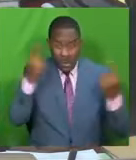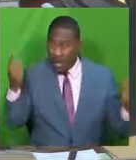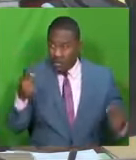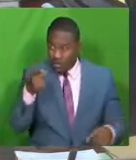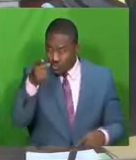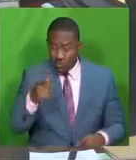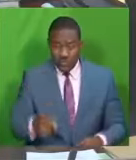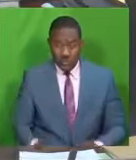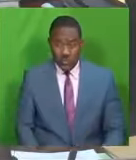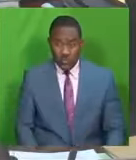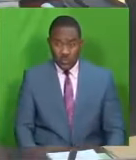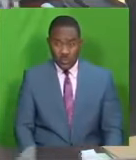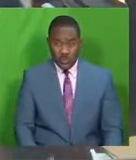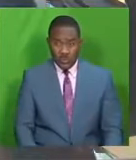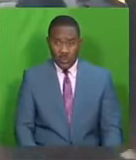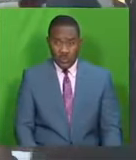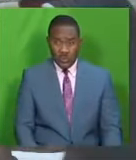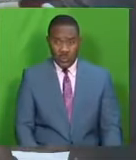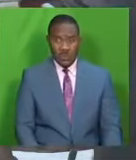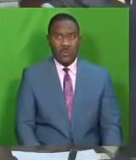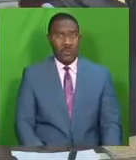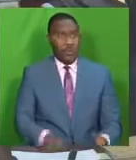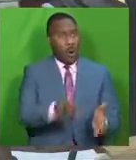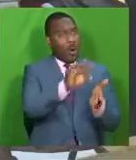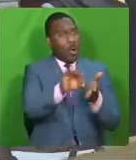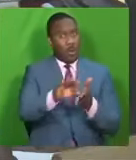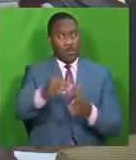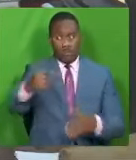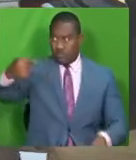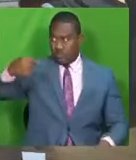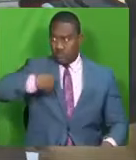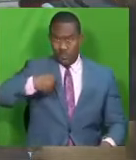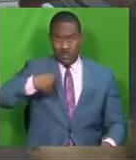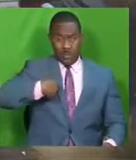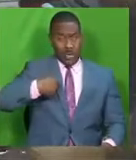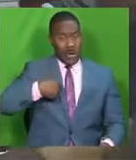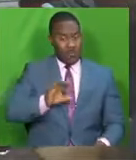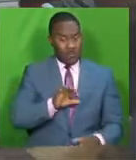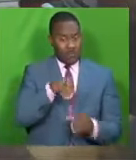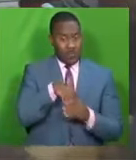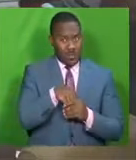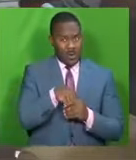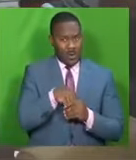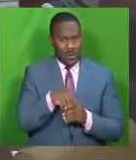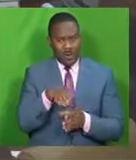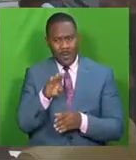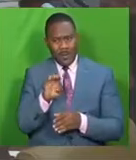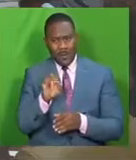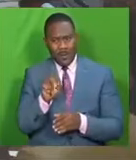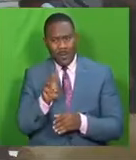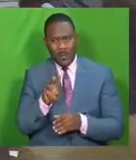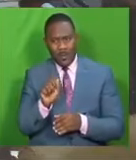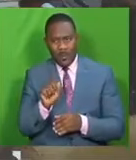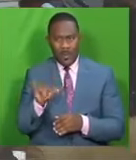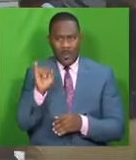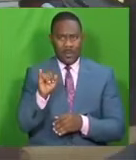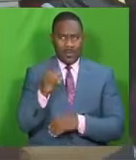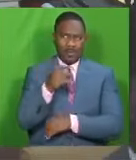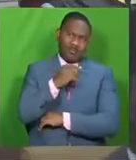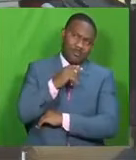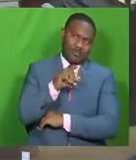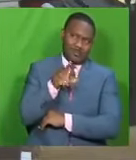that you were being counted as a member of parliament for Bekwai. We recognize you as